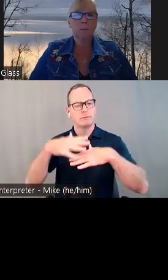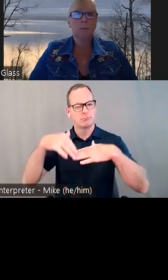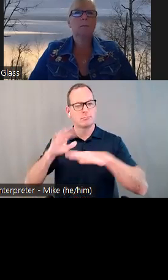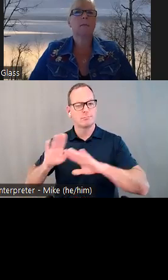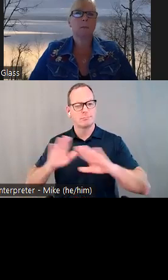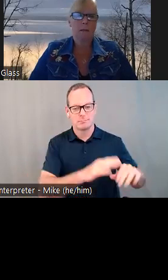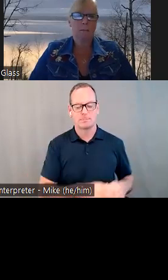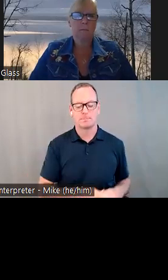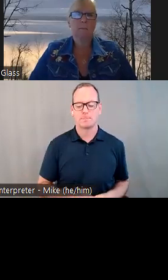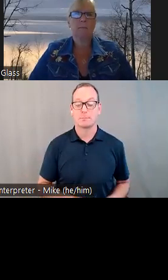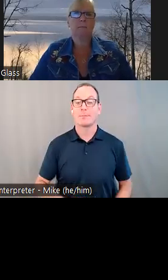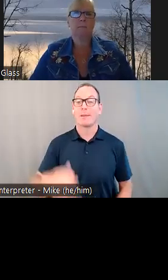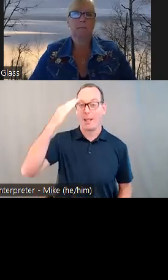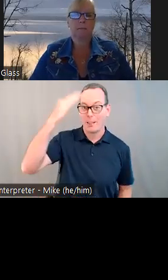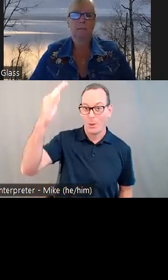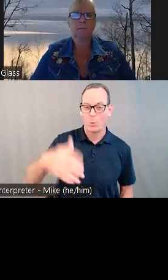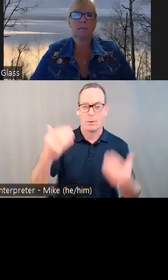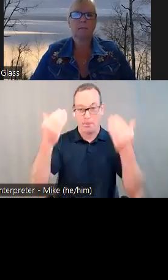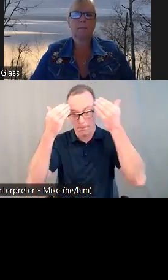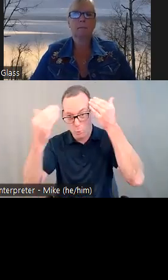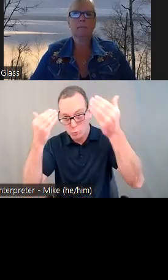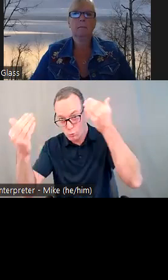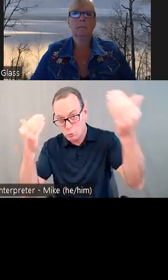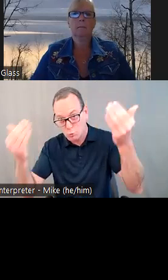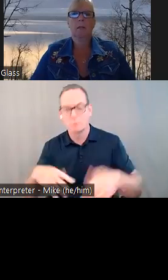hello, and welcome.